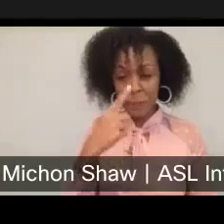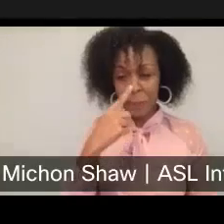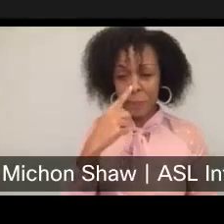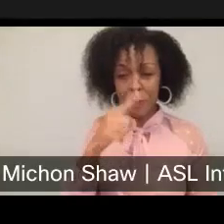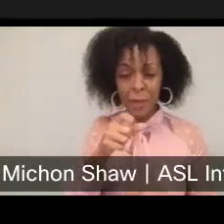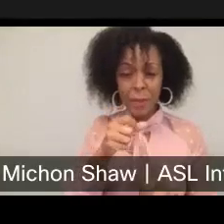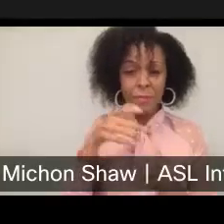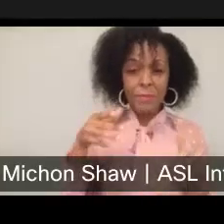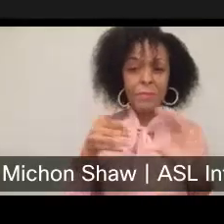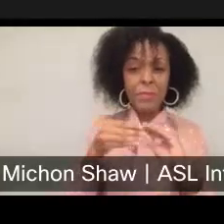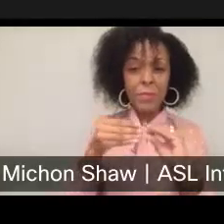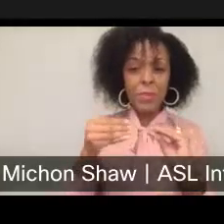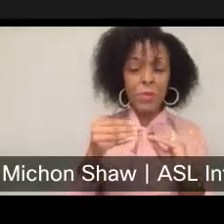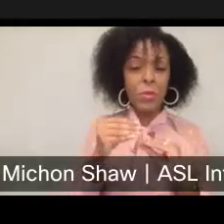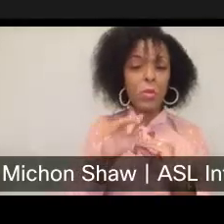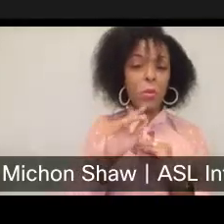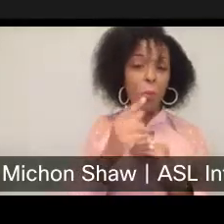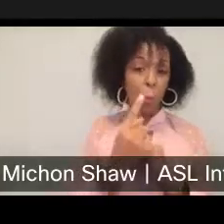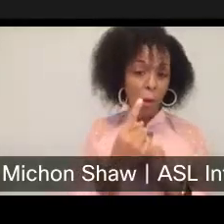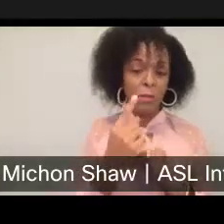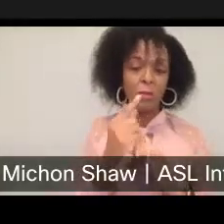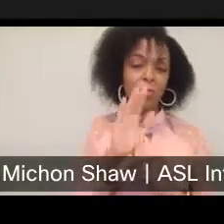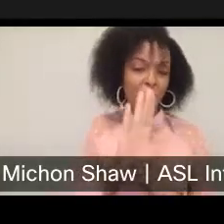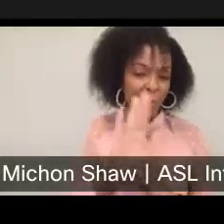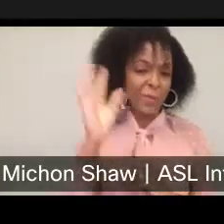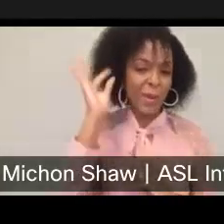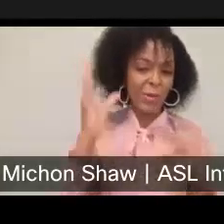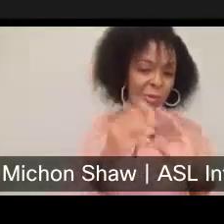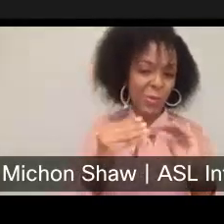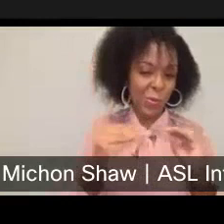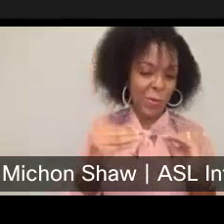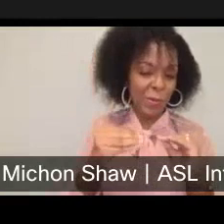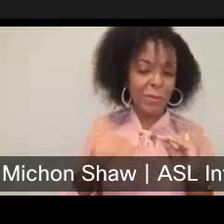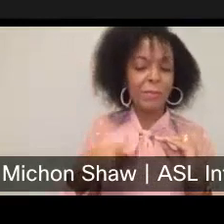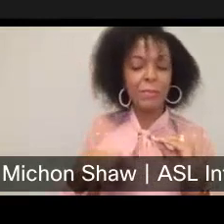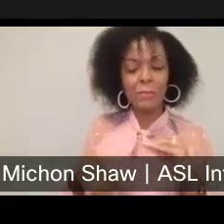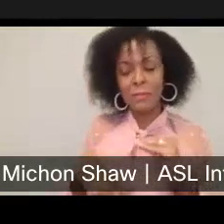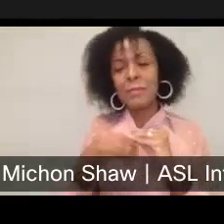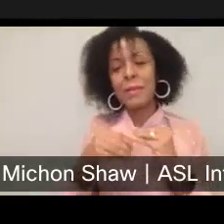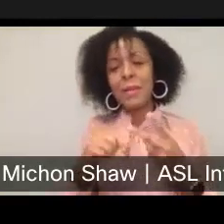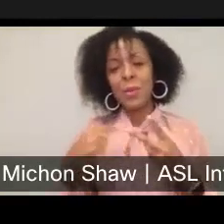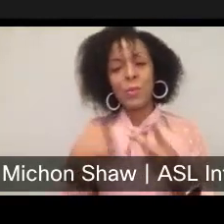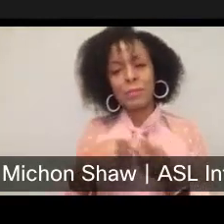your hair stories, but I also want to ask you this, since we are talking about the Crown Act and what that is for.